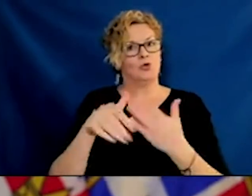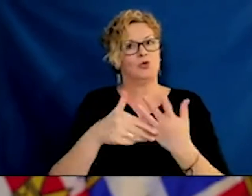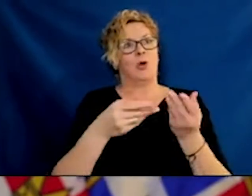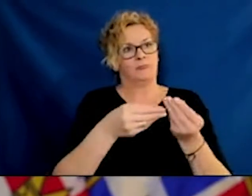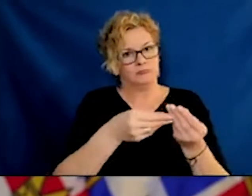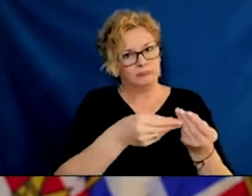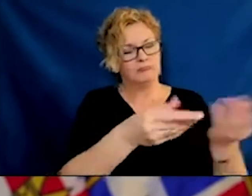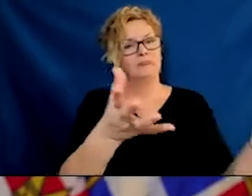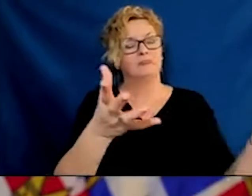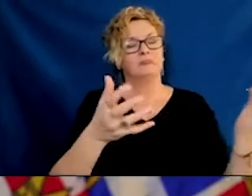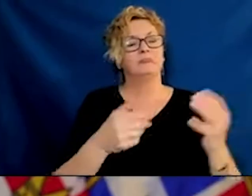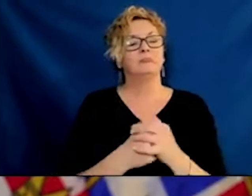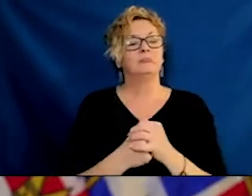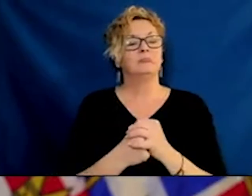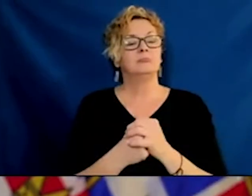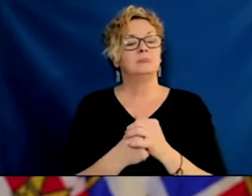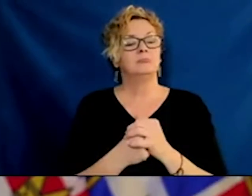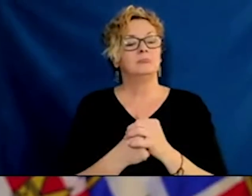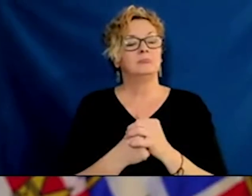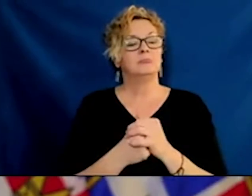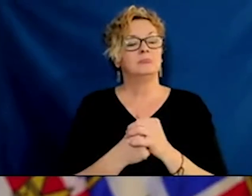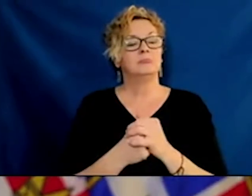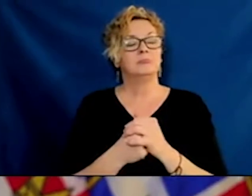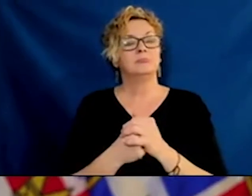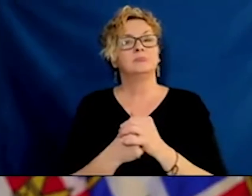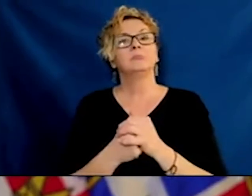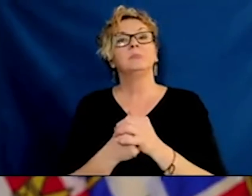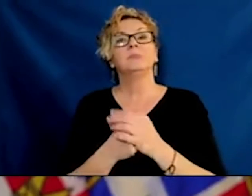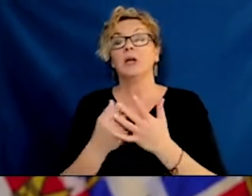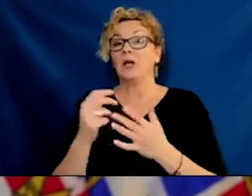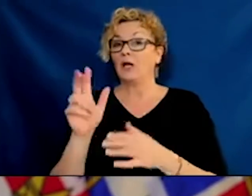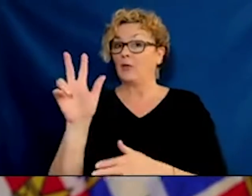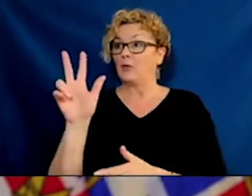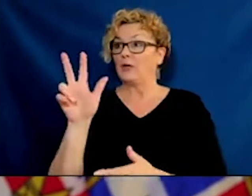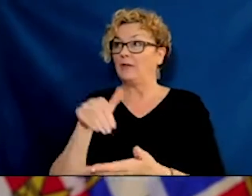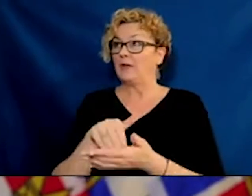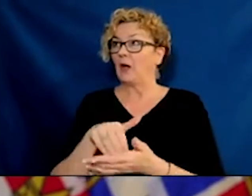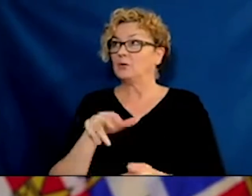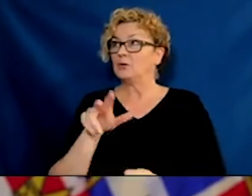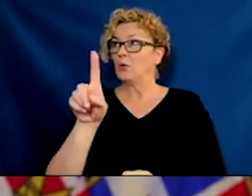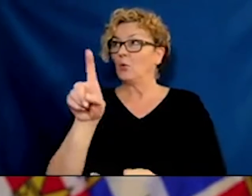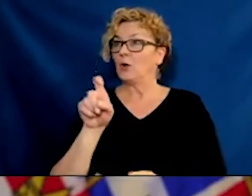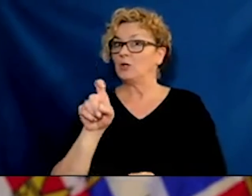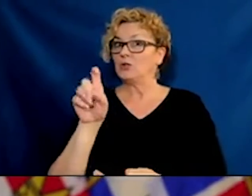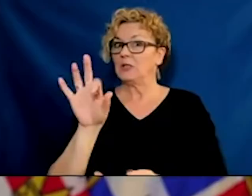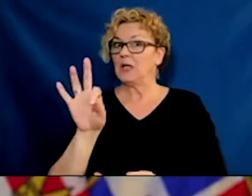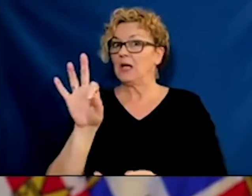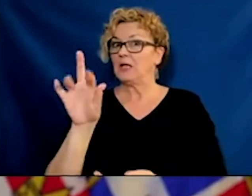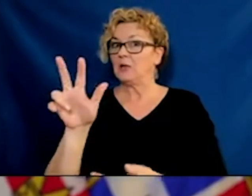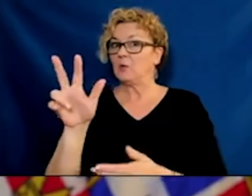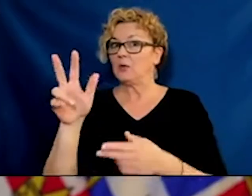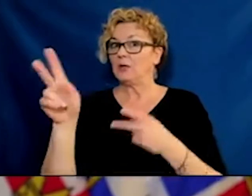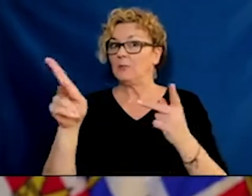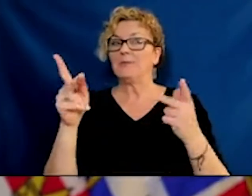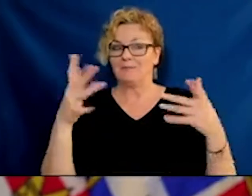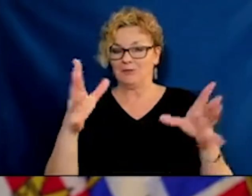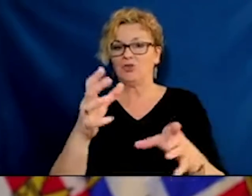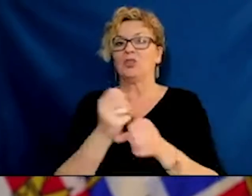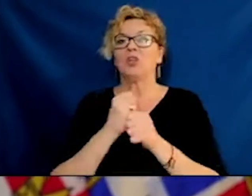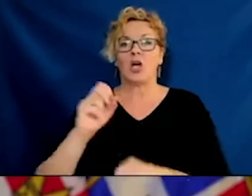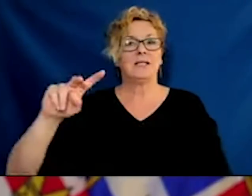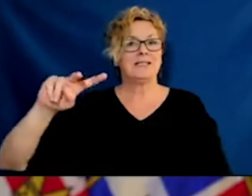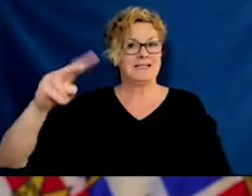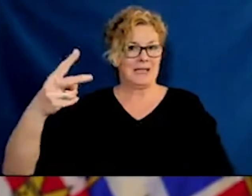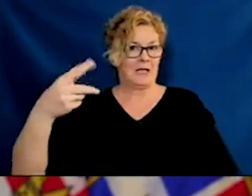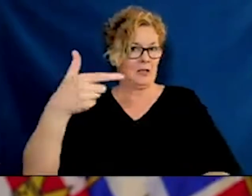includes 3,193 second doses for some people who got it at the beginning. I think importantly,